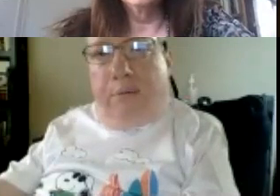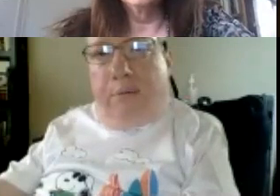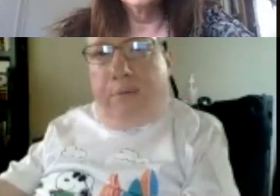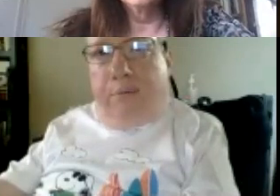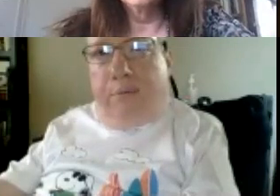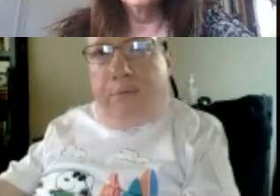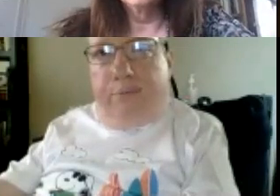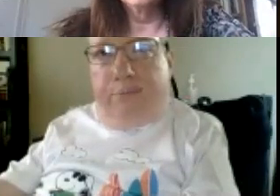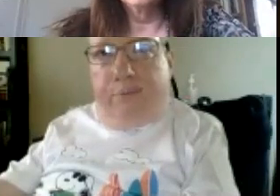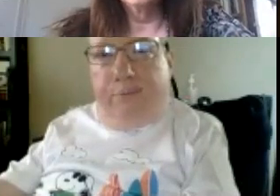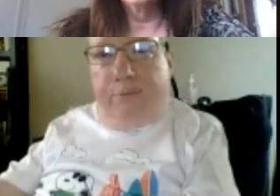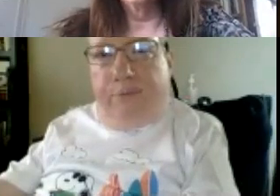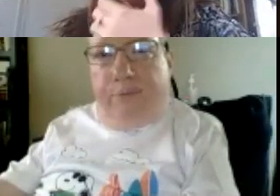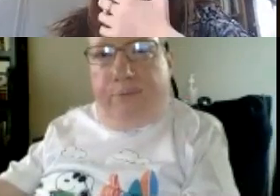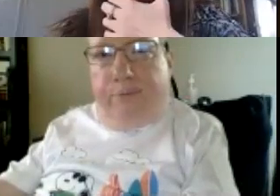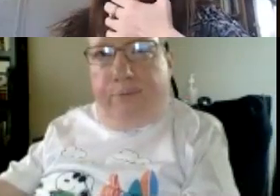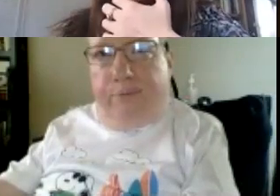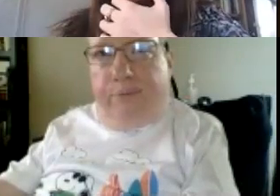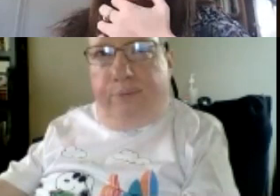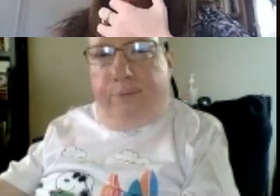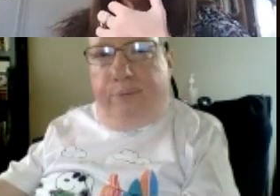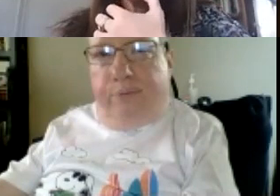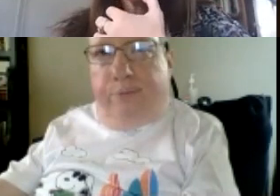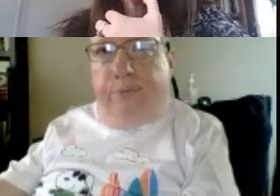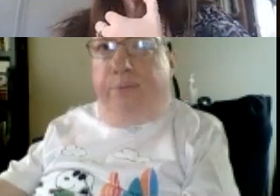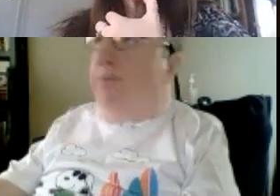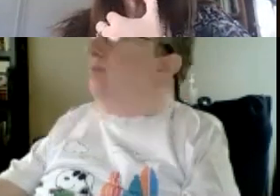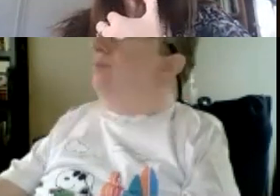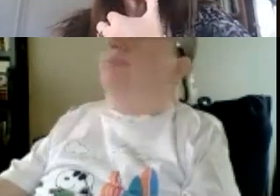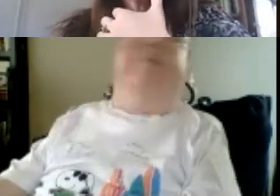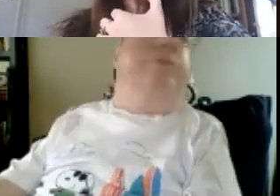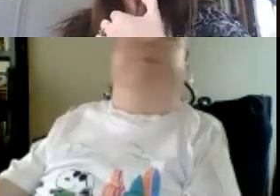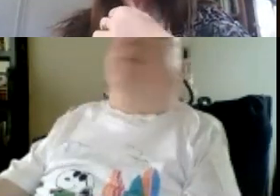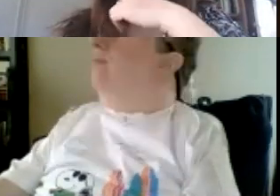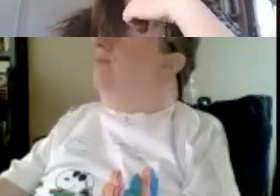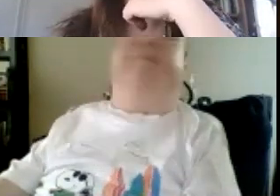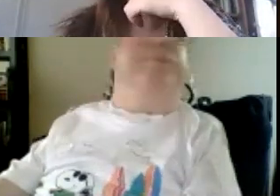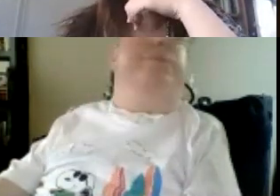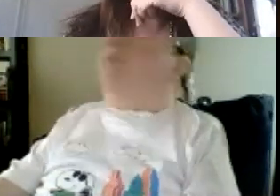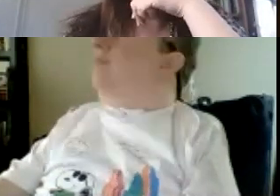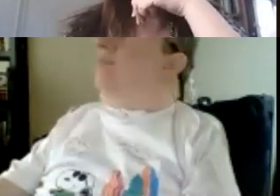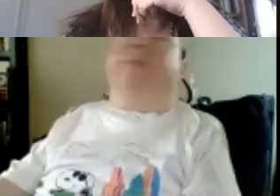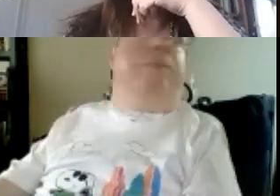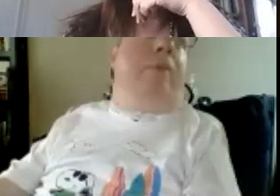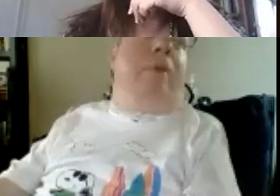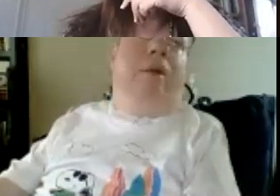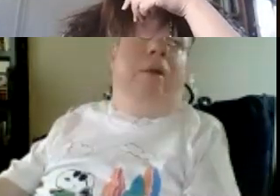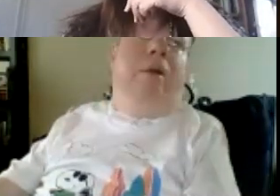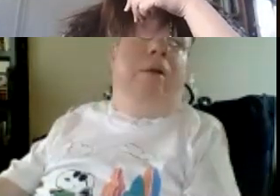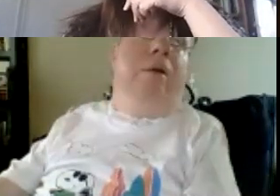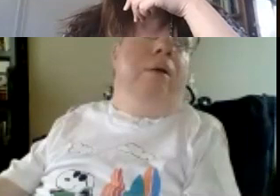would like to know how the board picks and chooses people without looking at the fact of, we don't